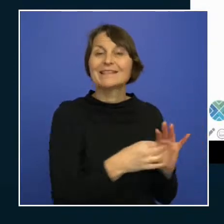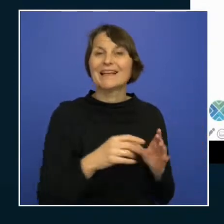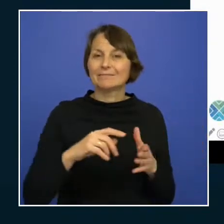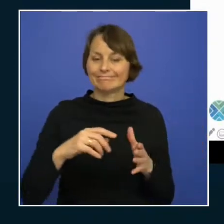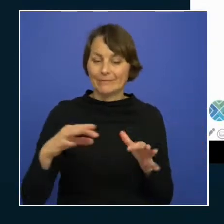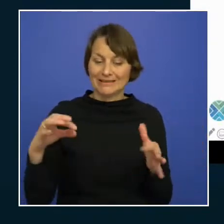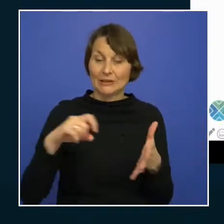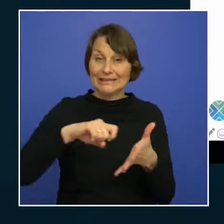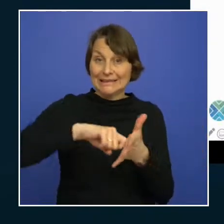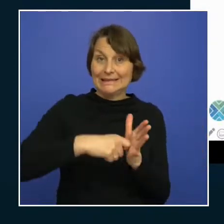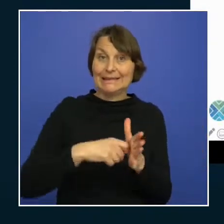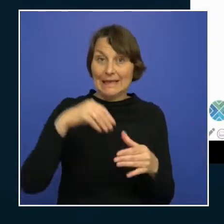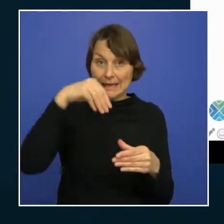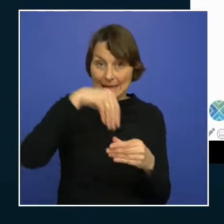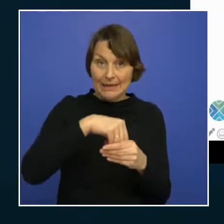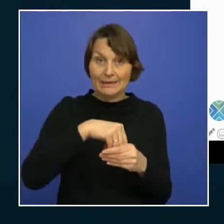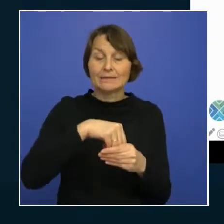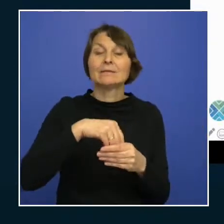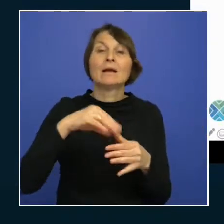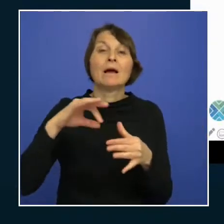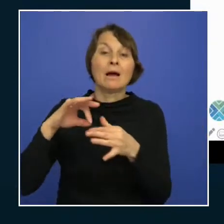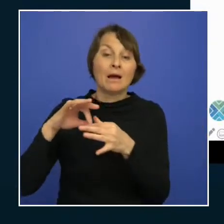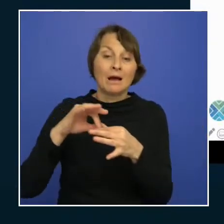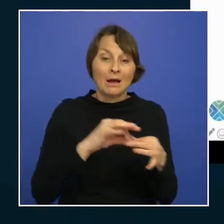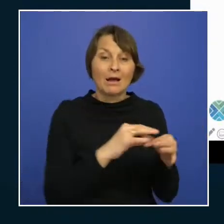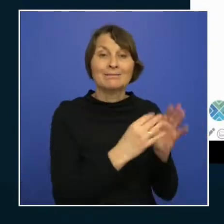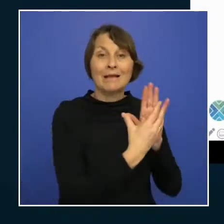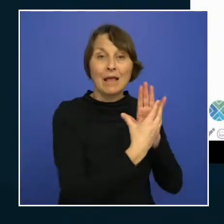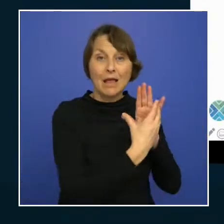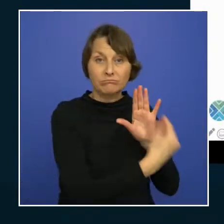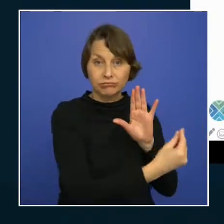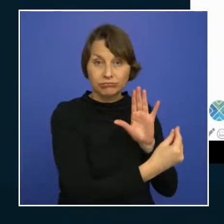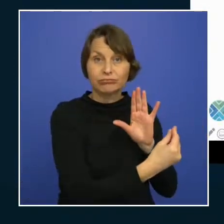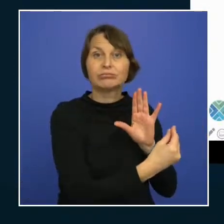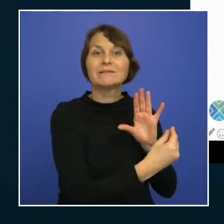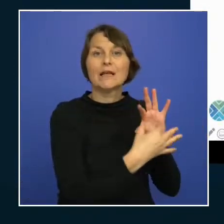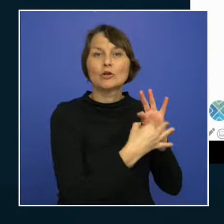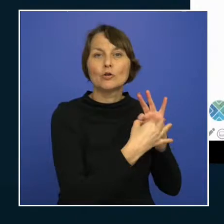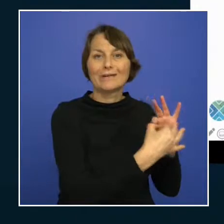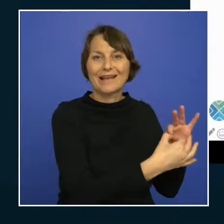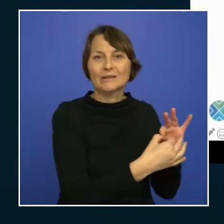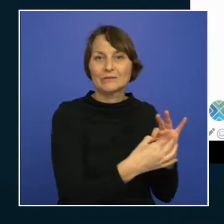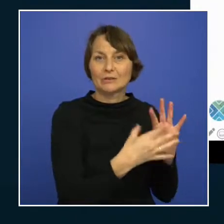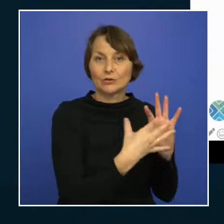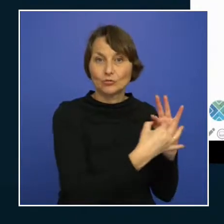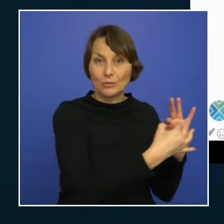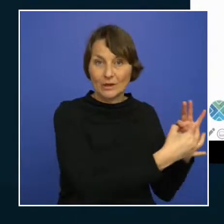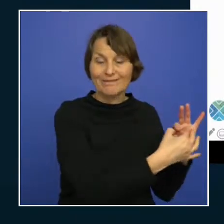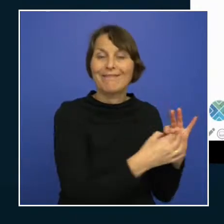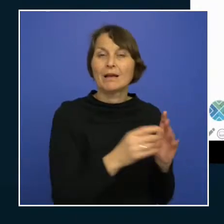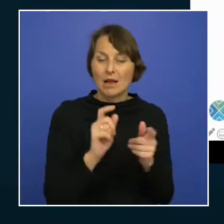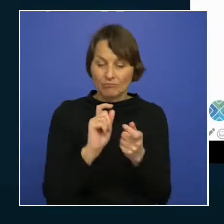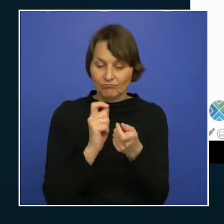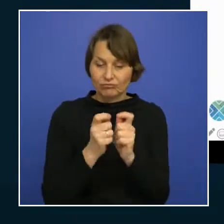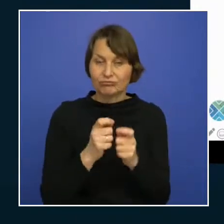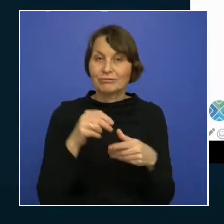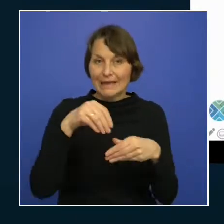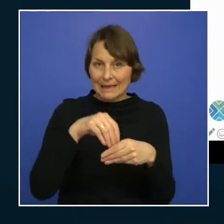same deployment, the app service app retrieves that connection string and configures it within the app service